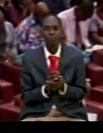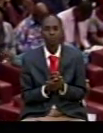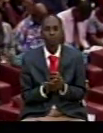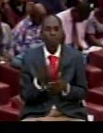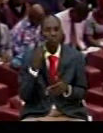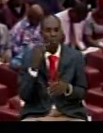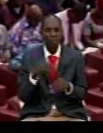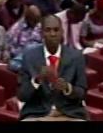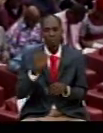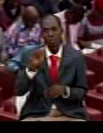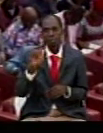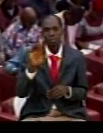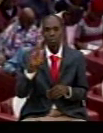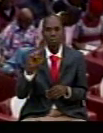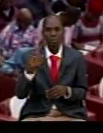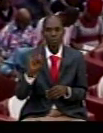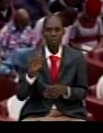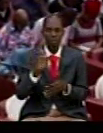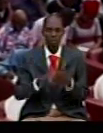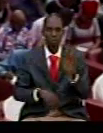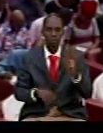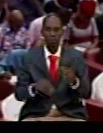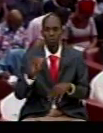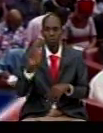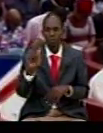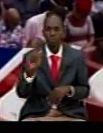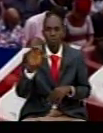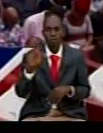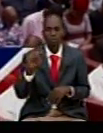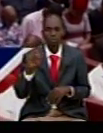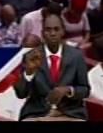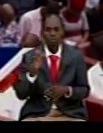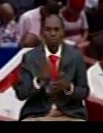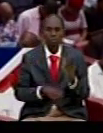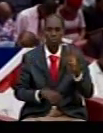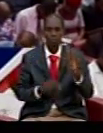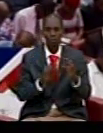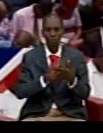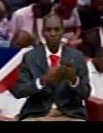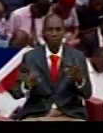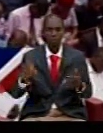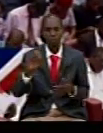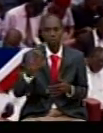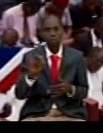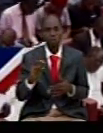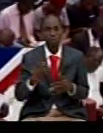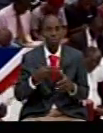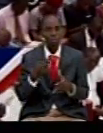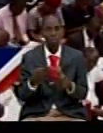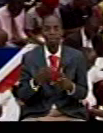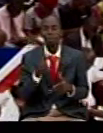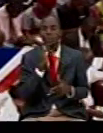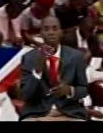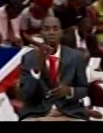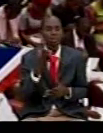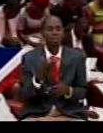Acts chapter 4, I read from verse 12. Neither is there salvation in any